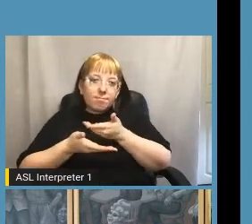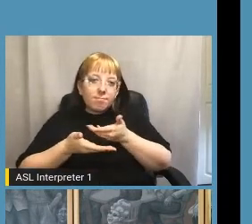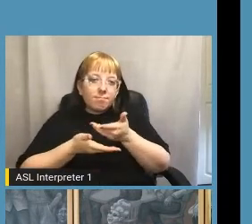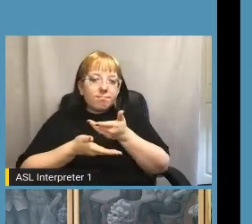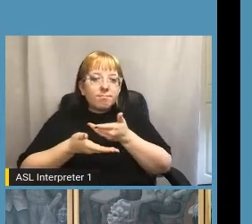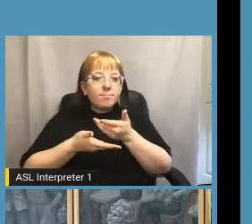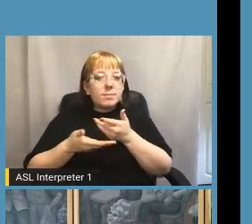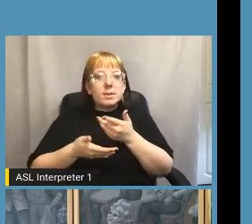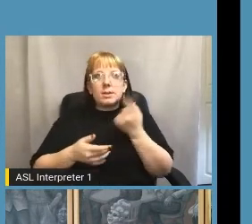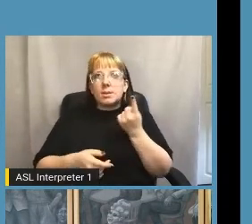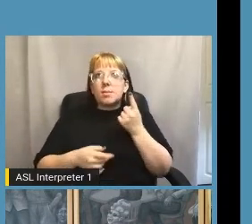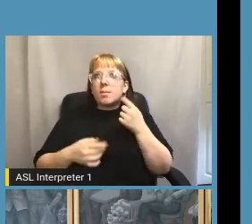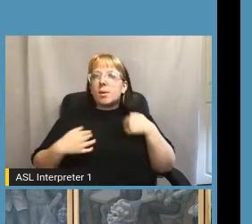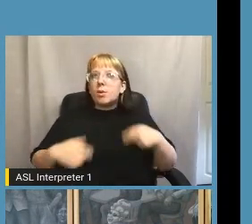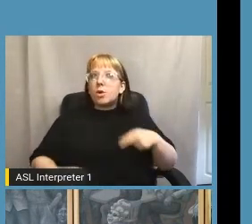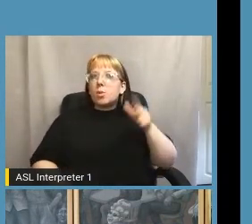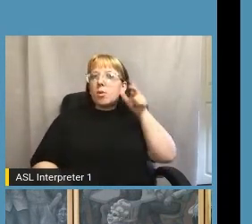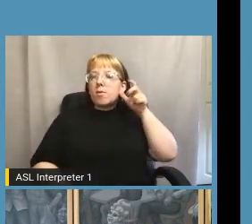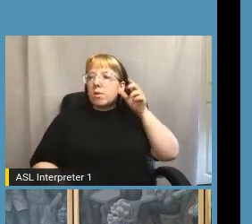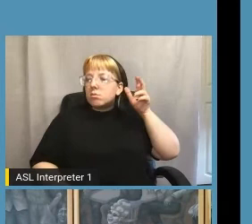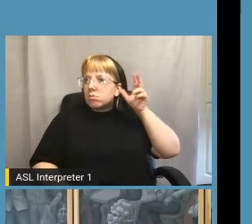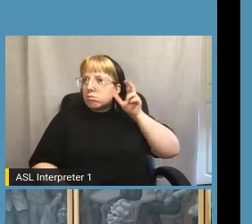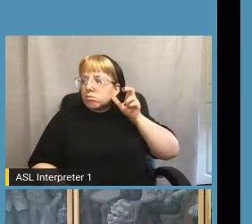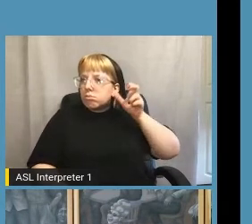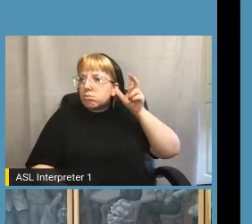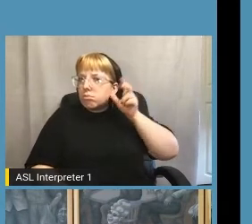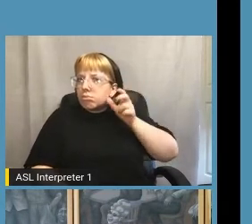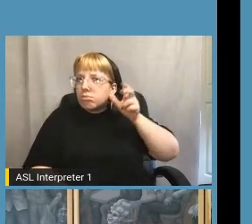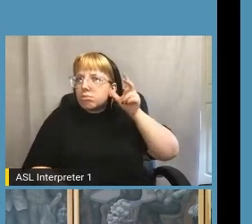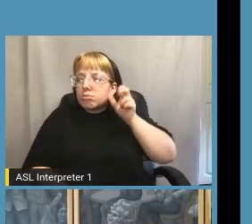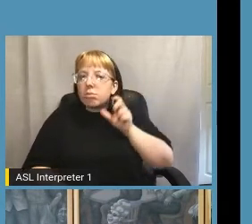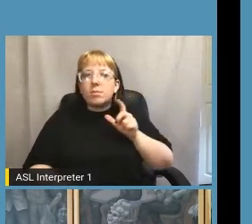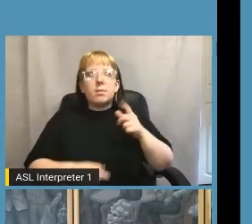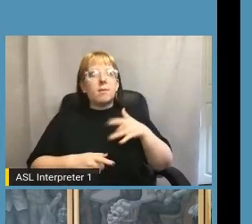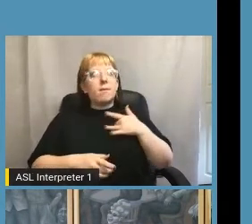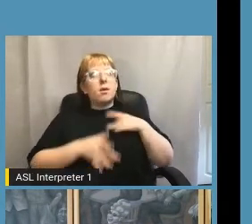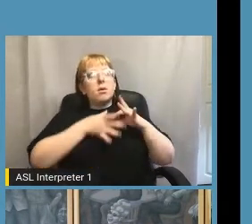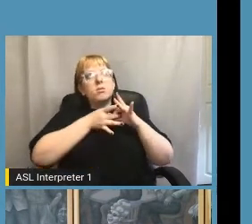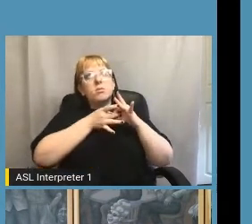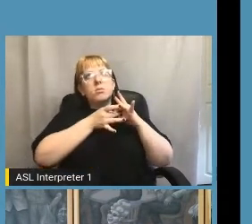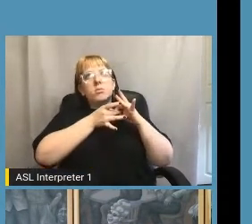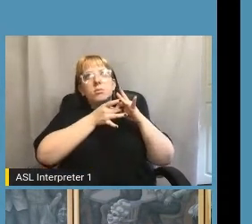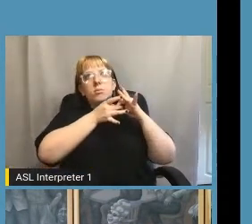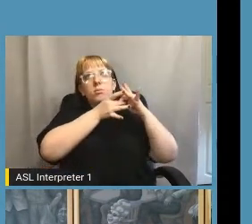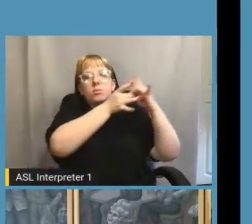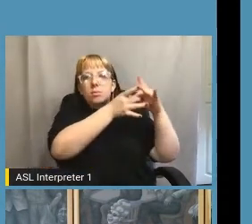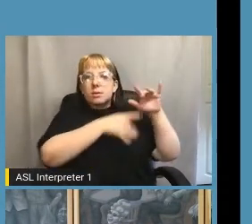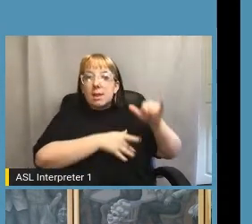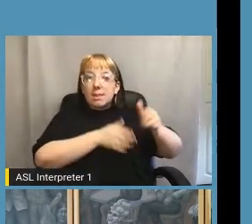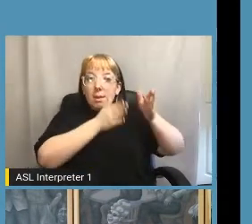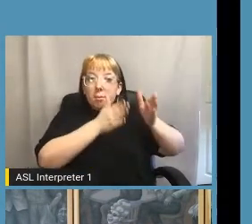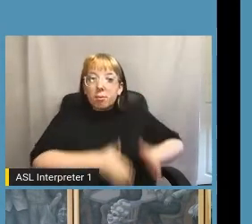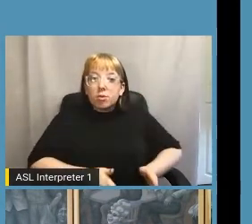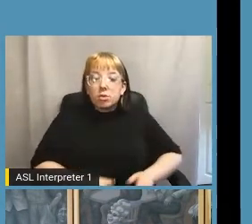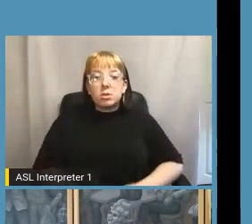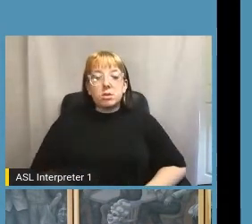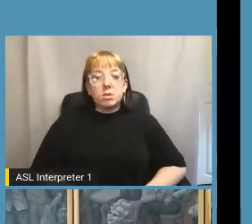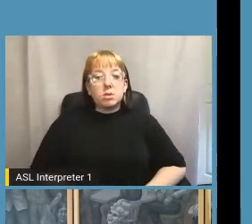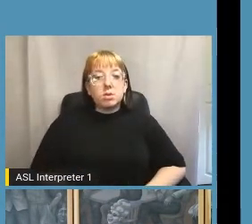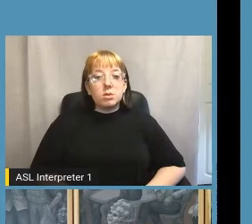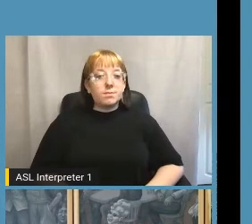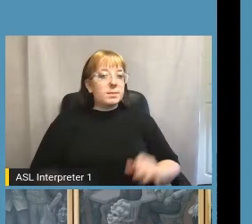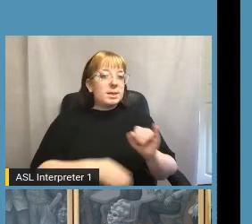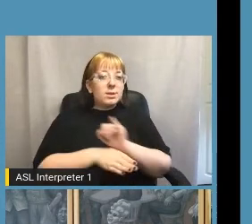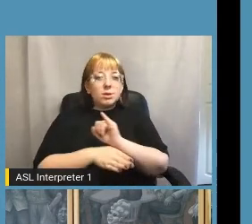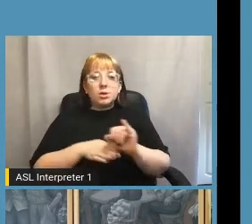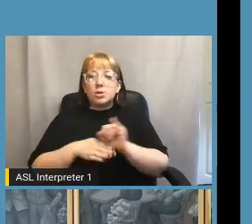voice in your ear that makes you feel connected to the people talking, to the institution that is producing it,